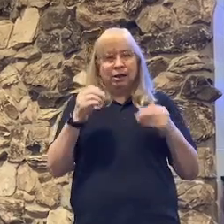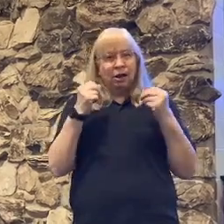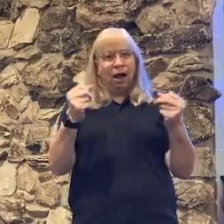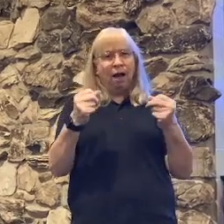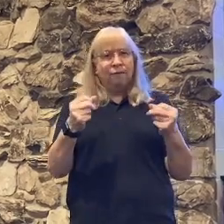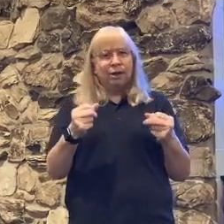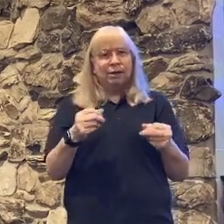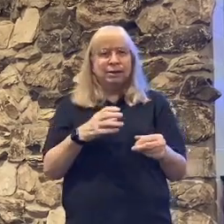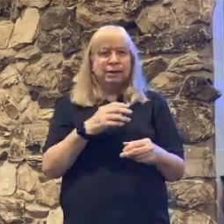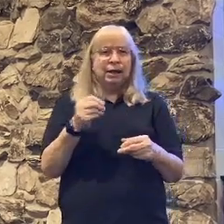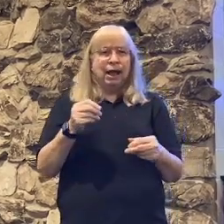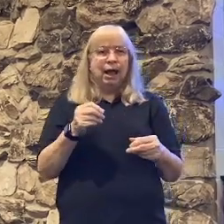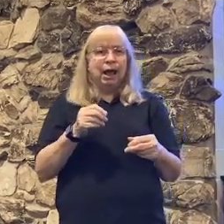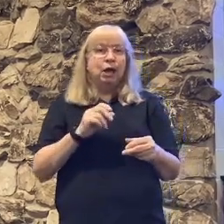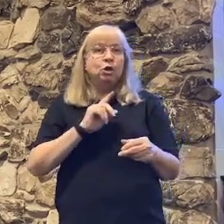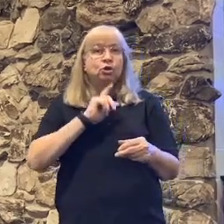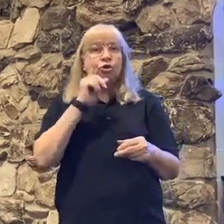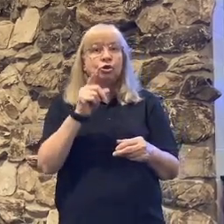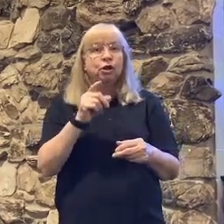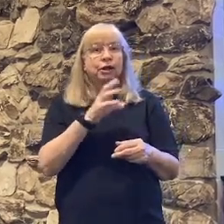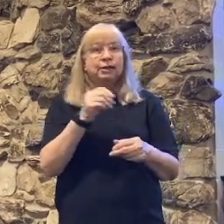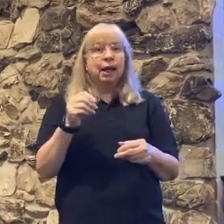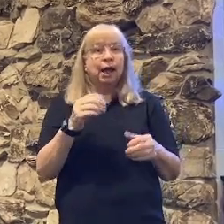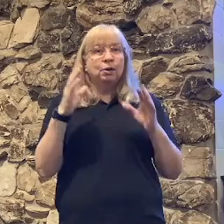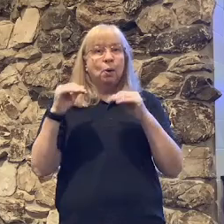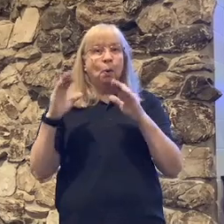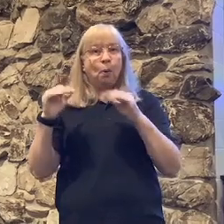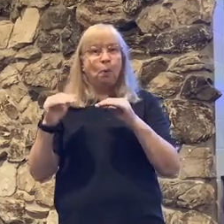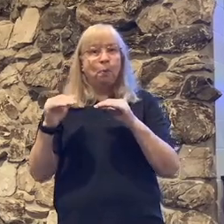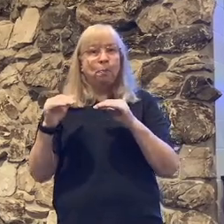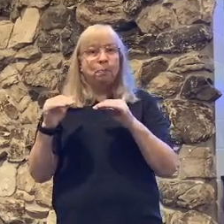David found assurance and hope